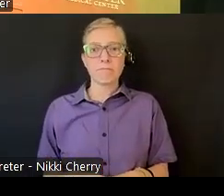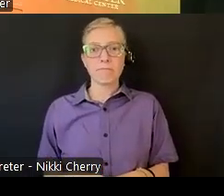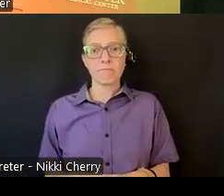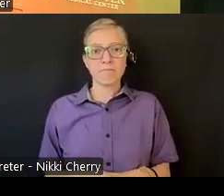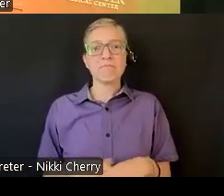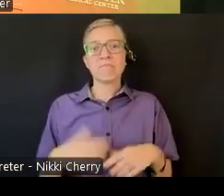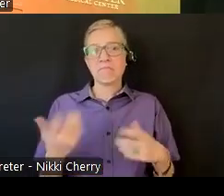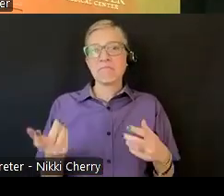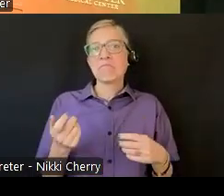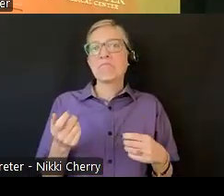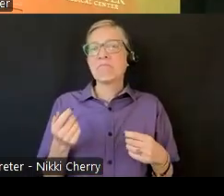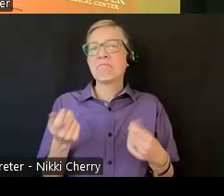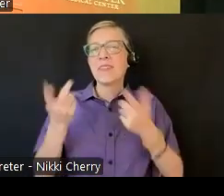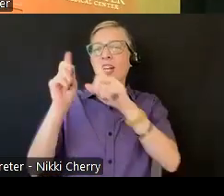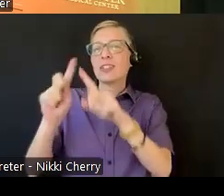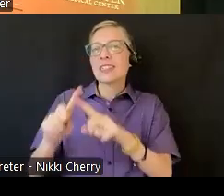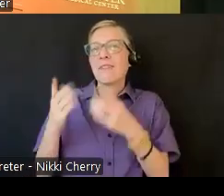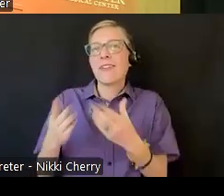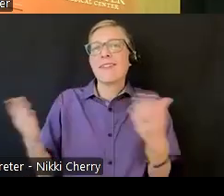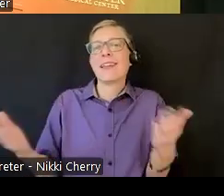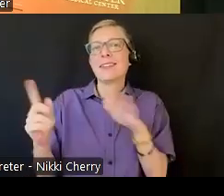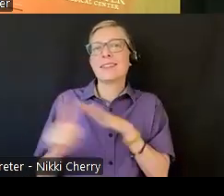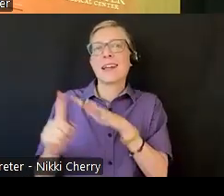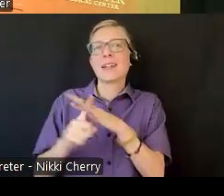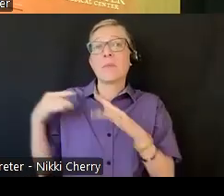dilemma, and that I will also talk about.